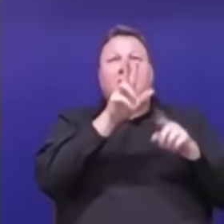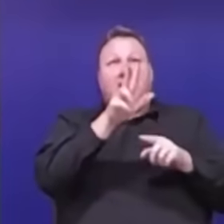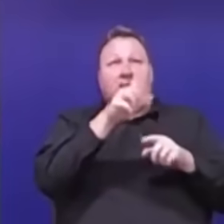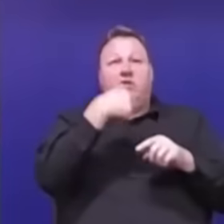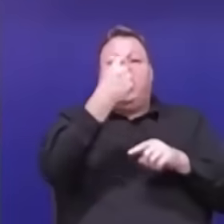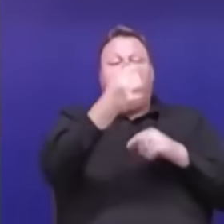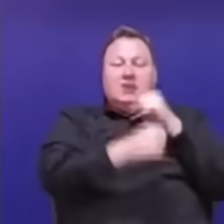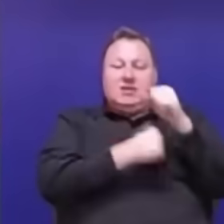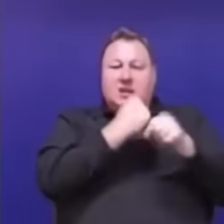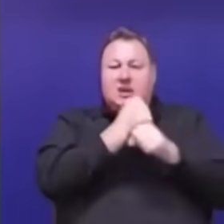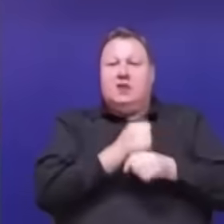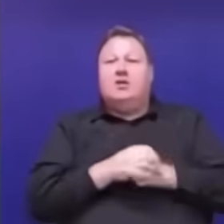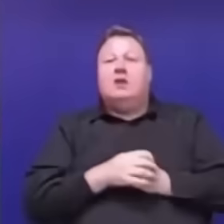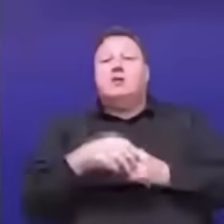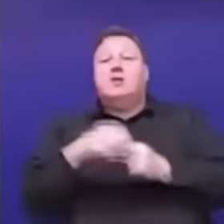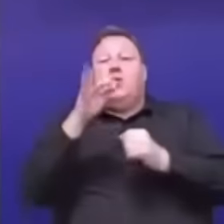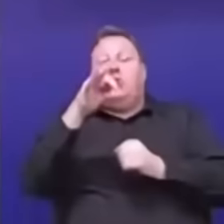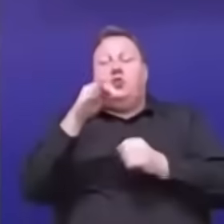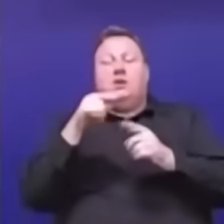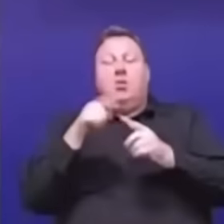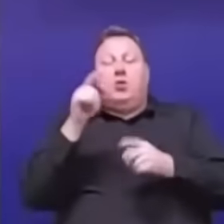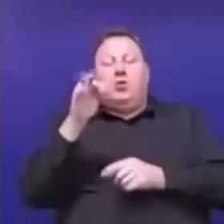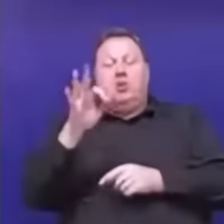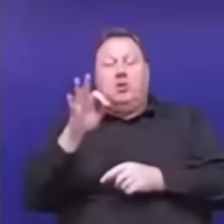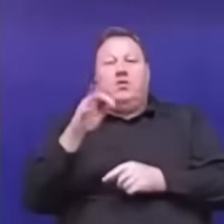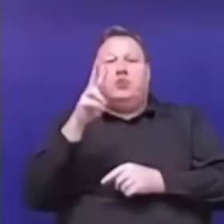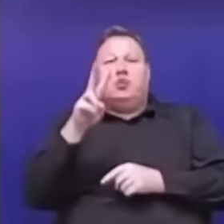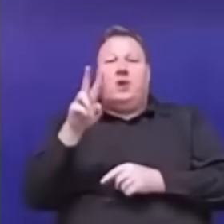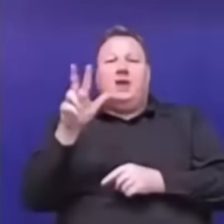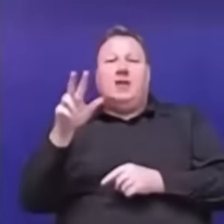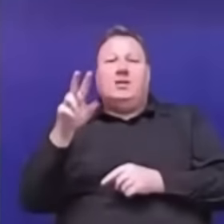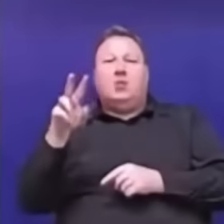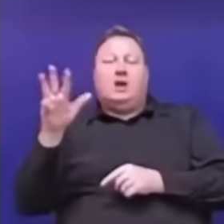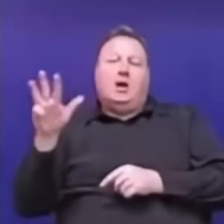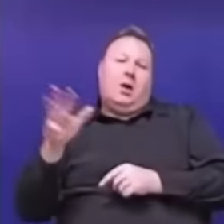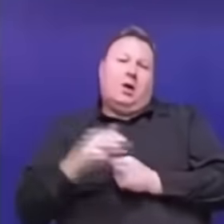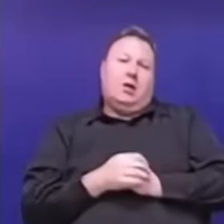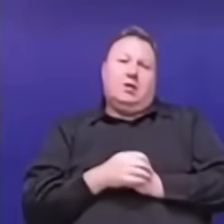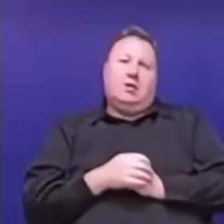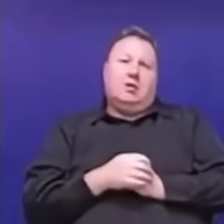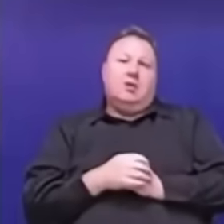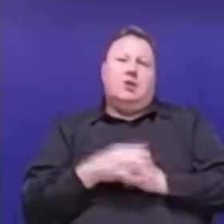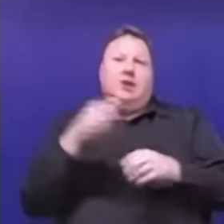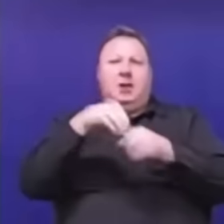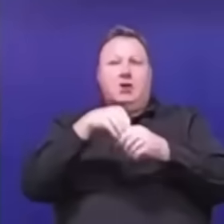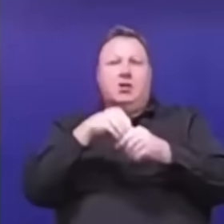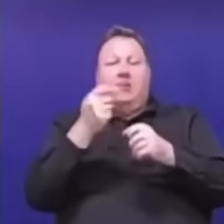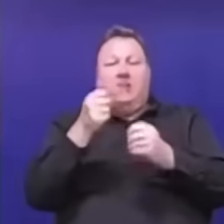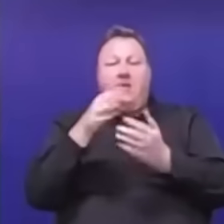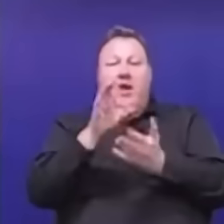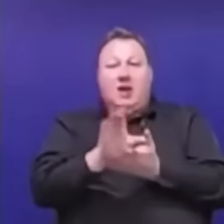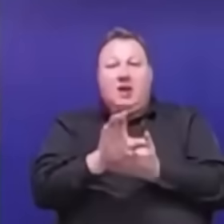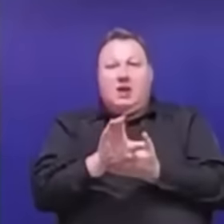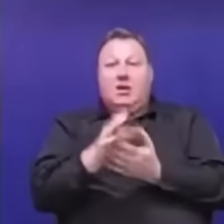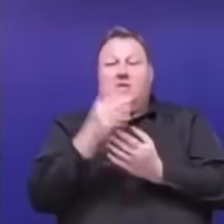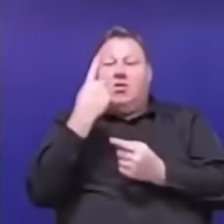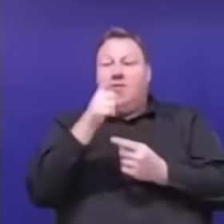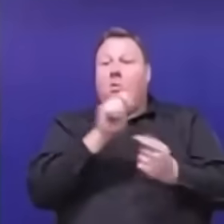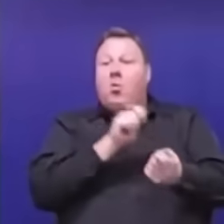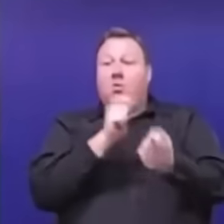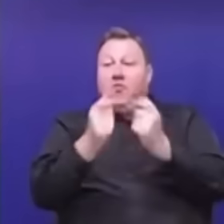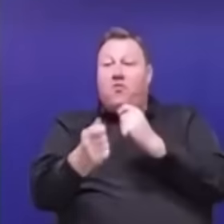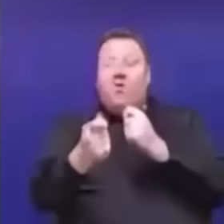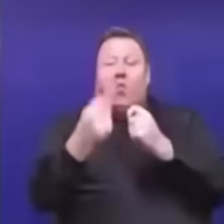and 13.3 billion for 28-29. It includes funding not only for our reform